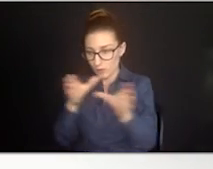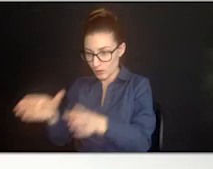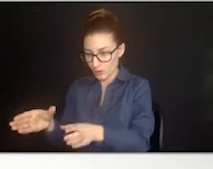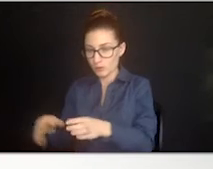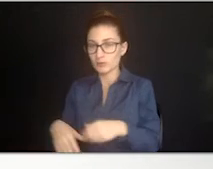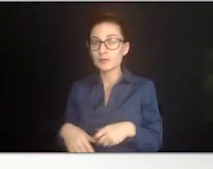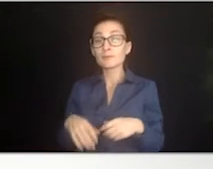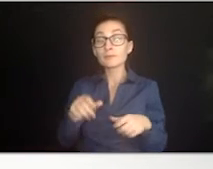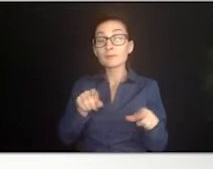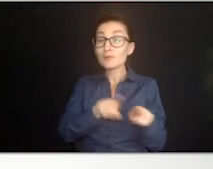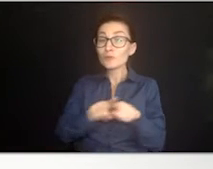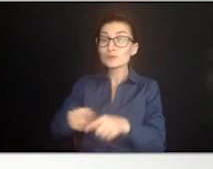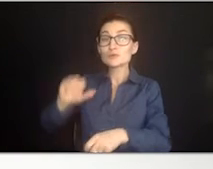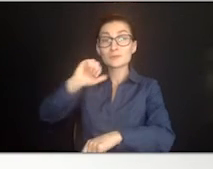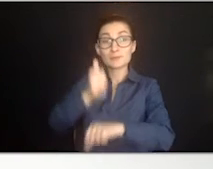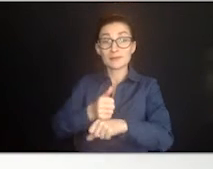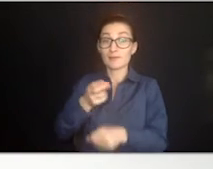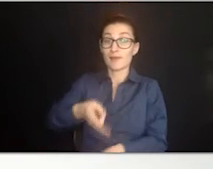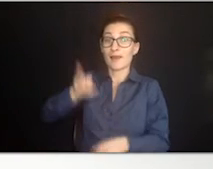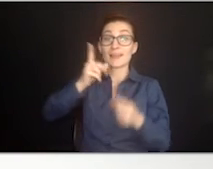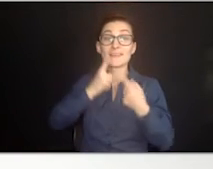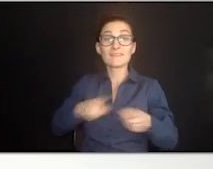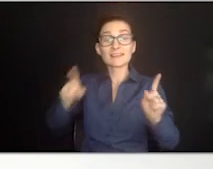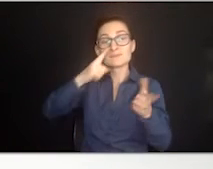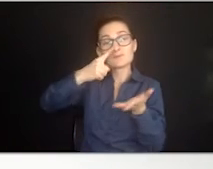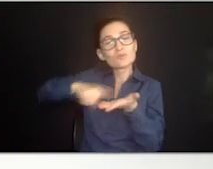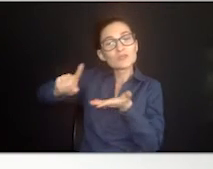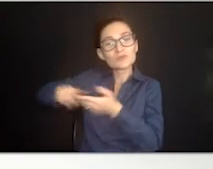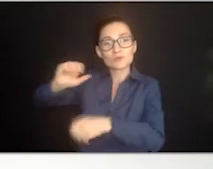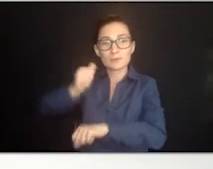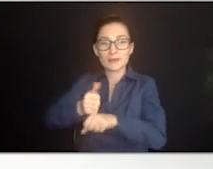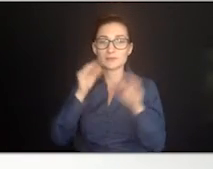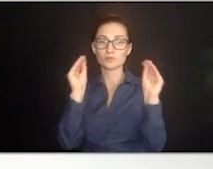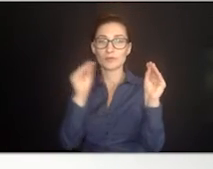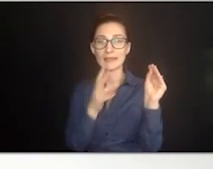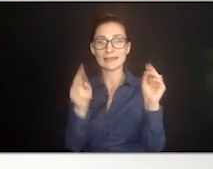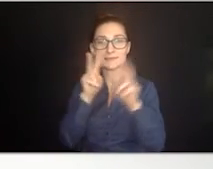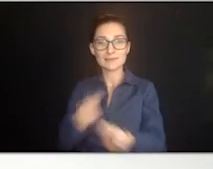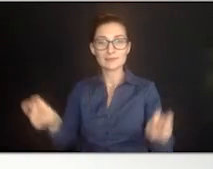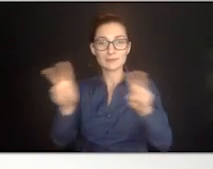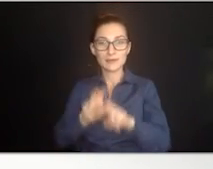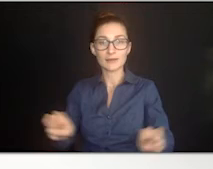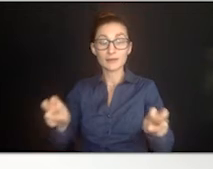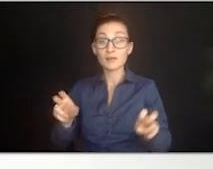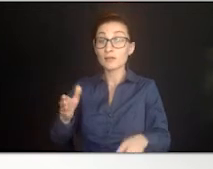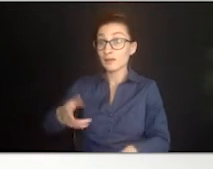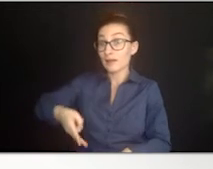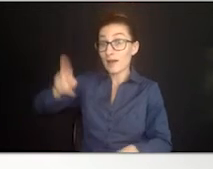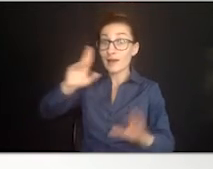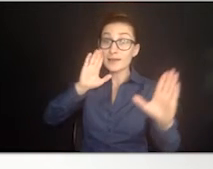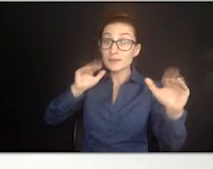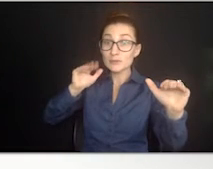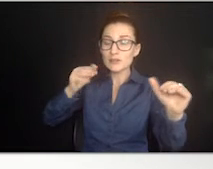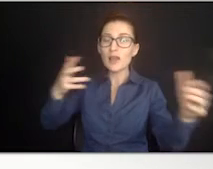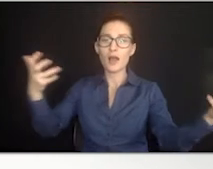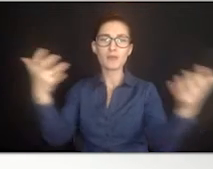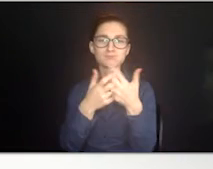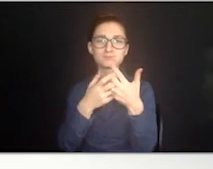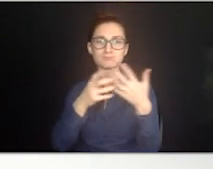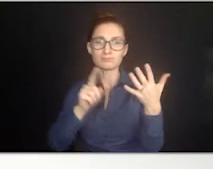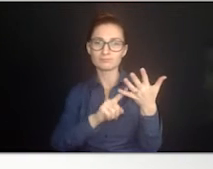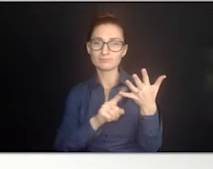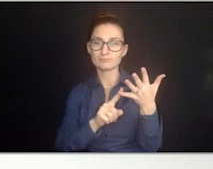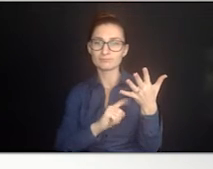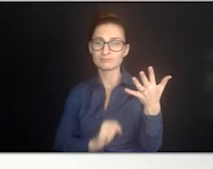highly effective research-based instruction and assessment. Those high expectations go right along with that.